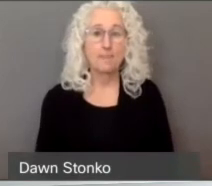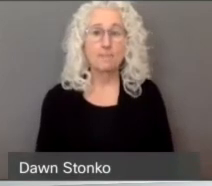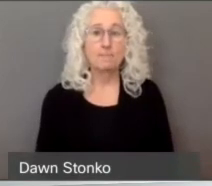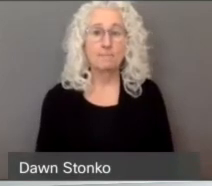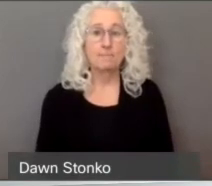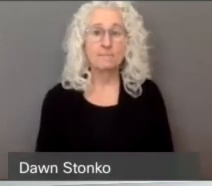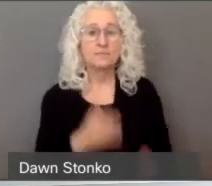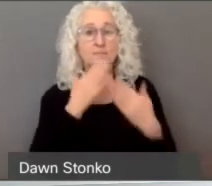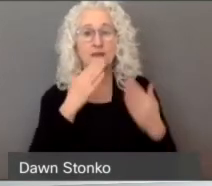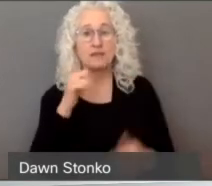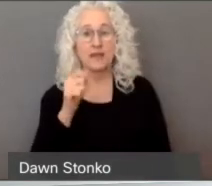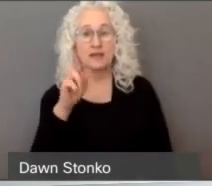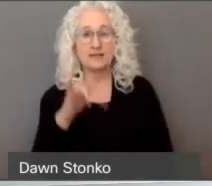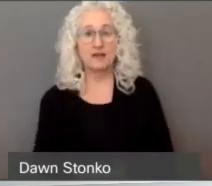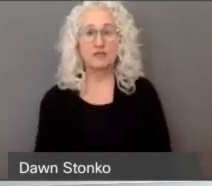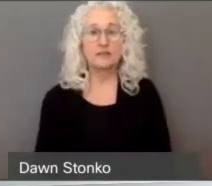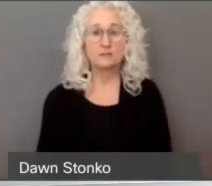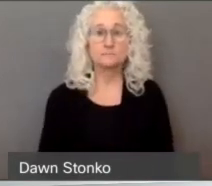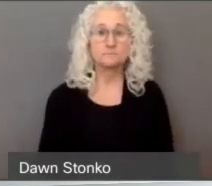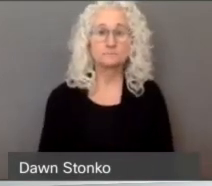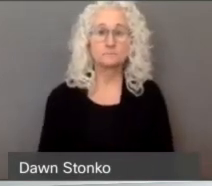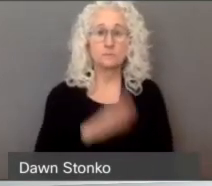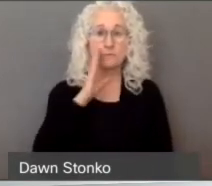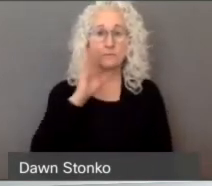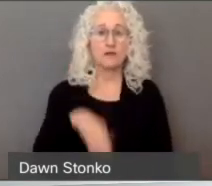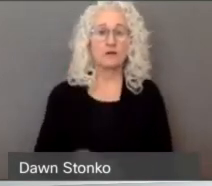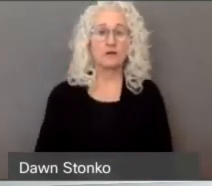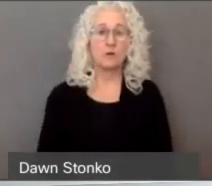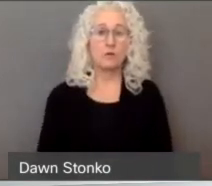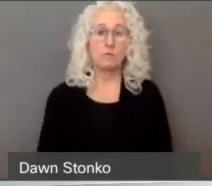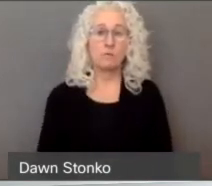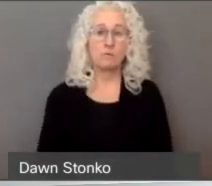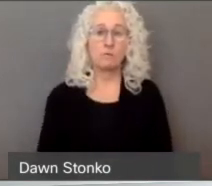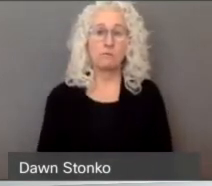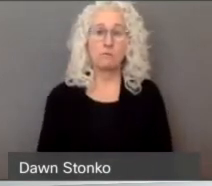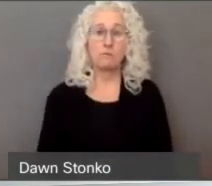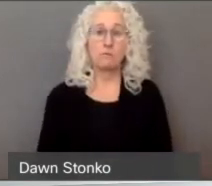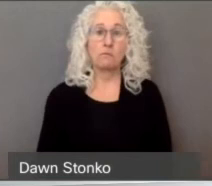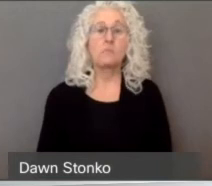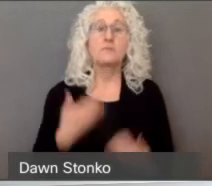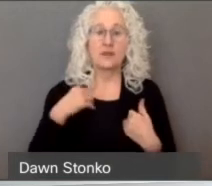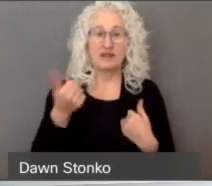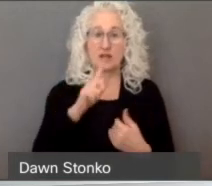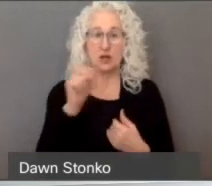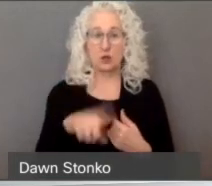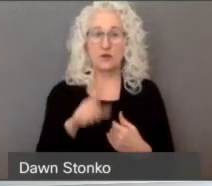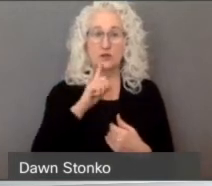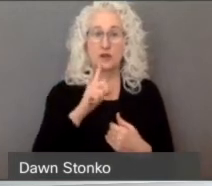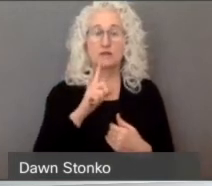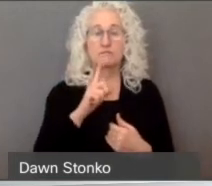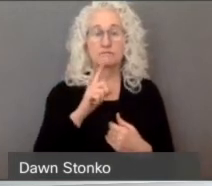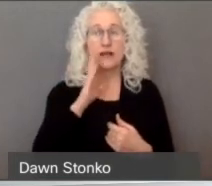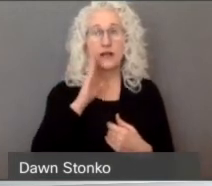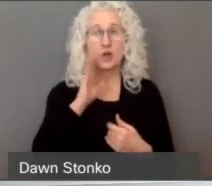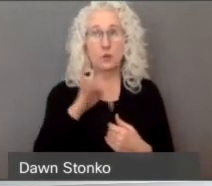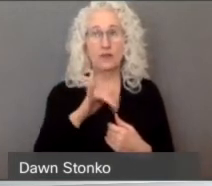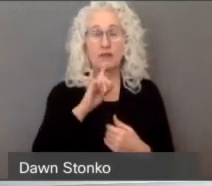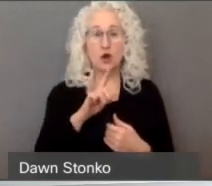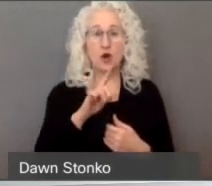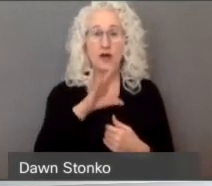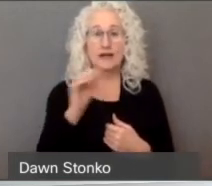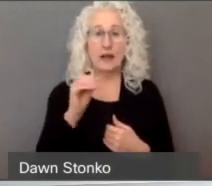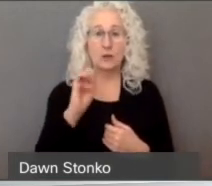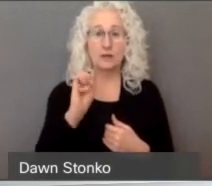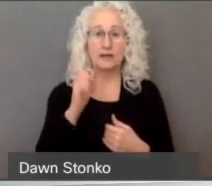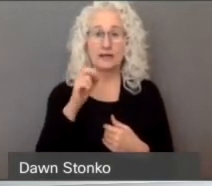Thanks, Larry. And I know I got another question there. I know that there are county executives